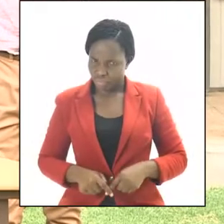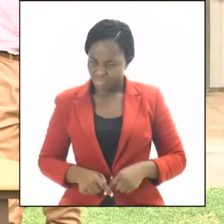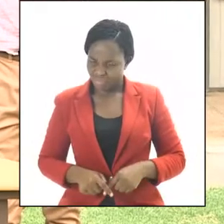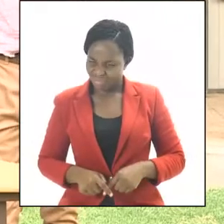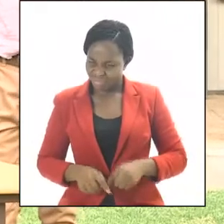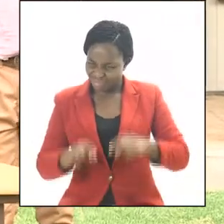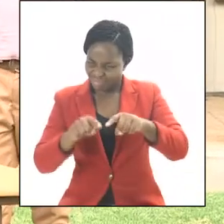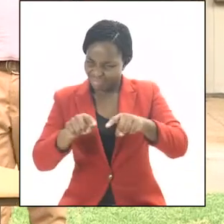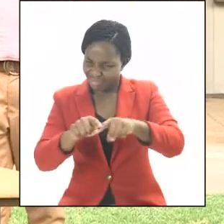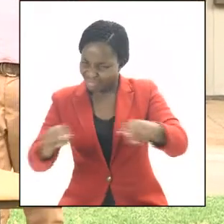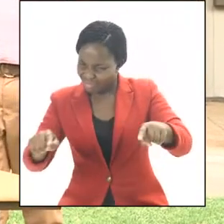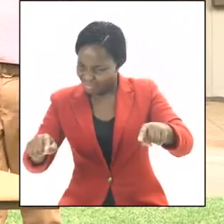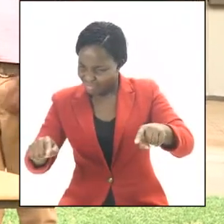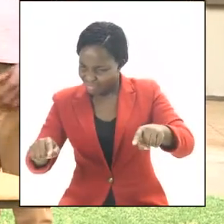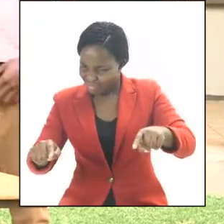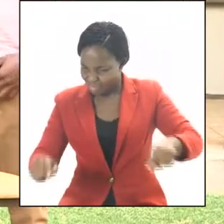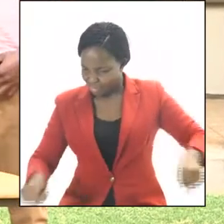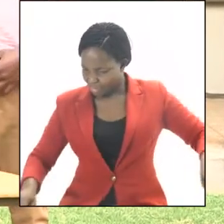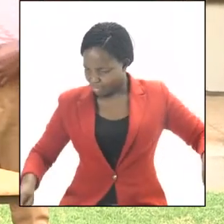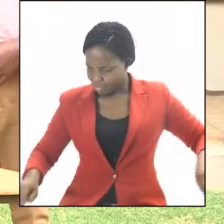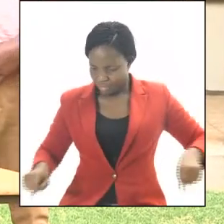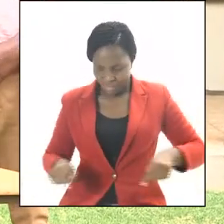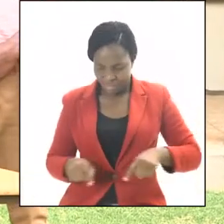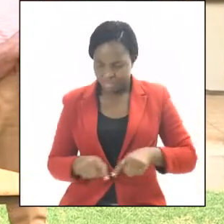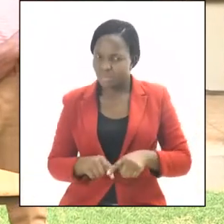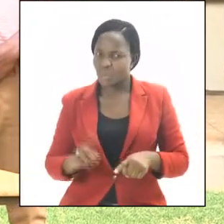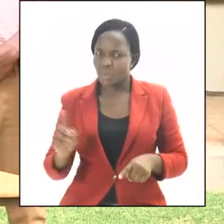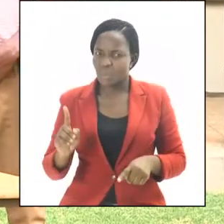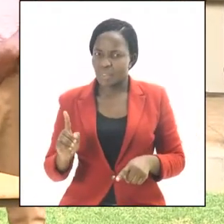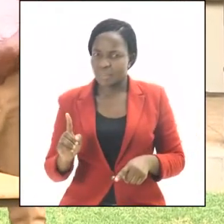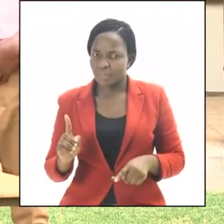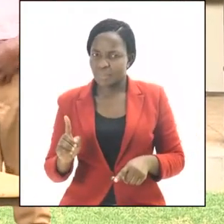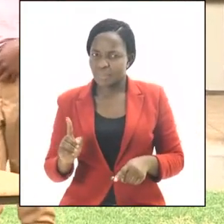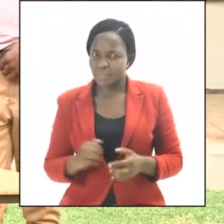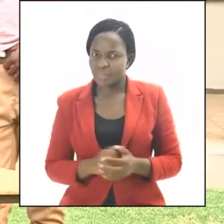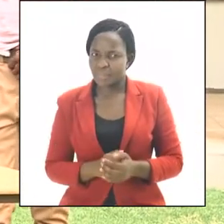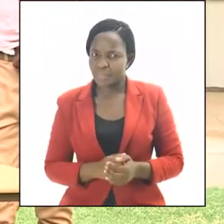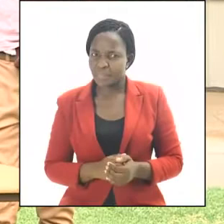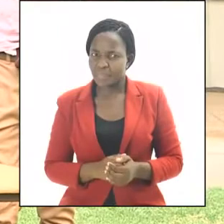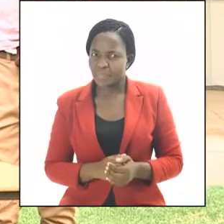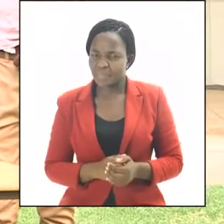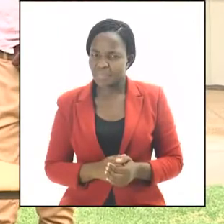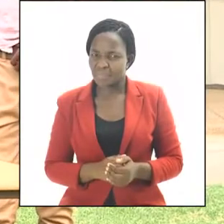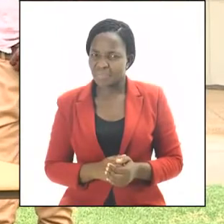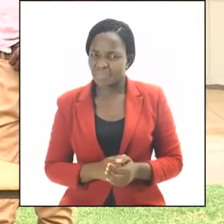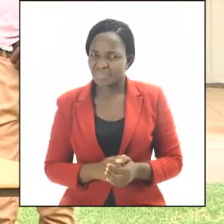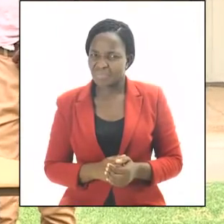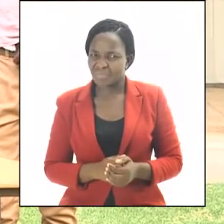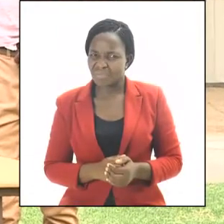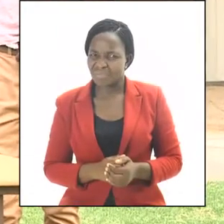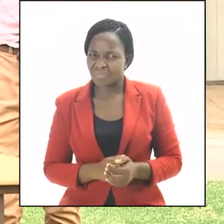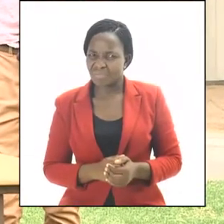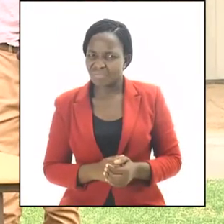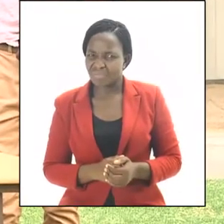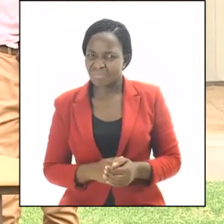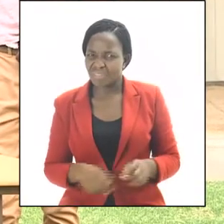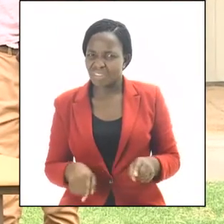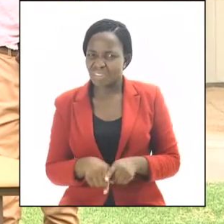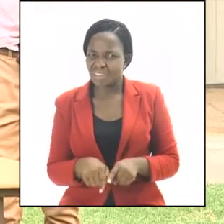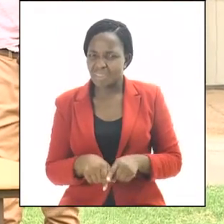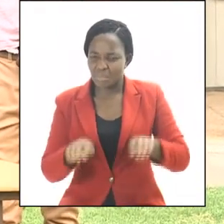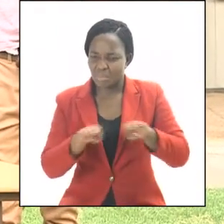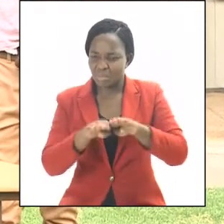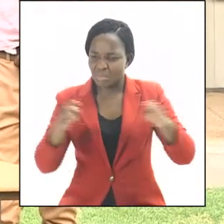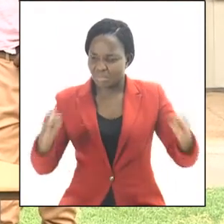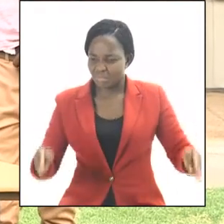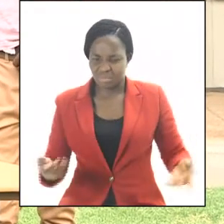is the shape of its surface? This shape is a trapezium. Yeah. For me, I think this shape of the table is in the shape